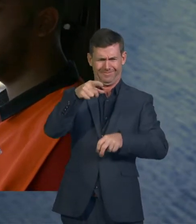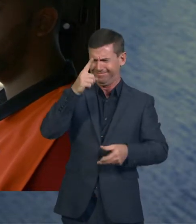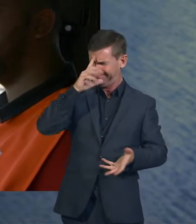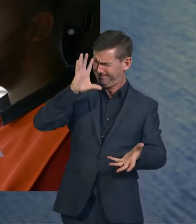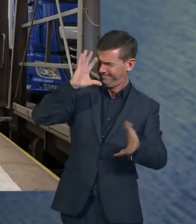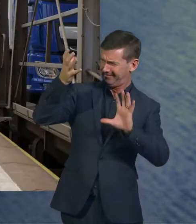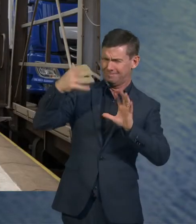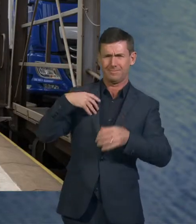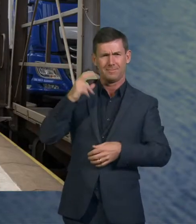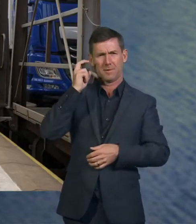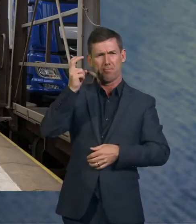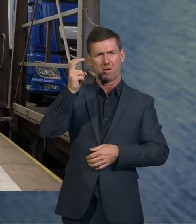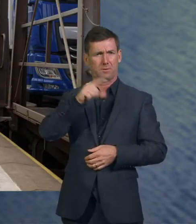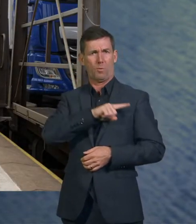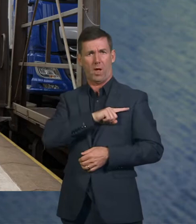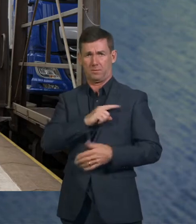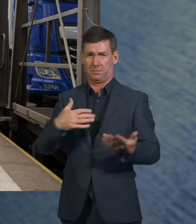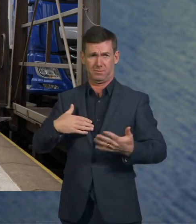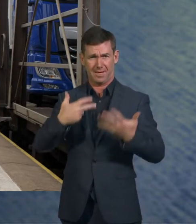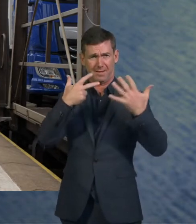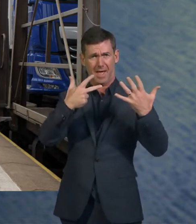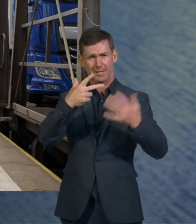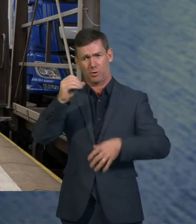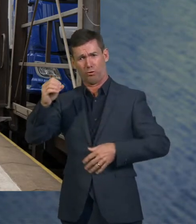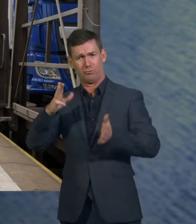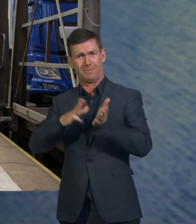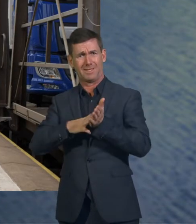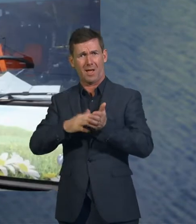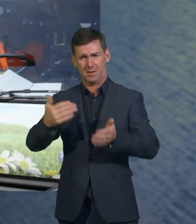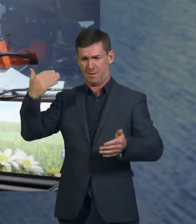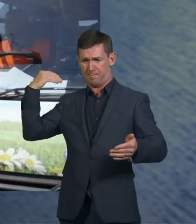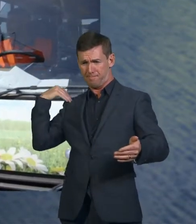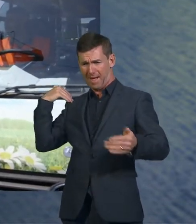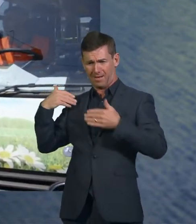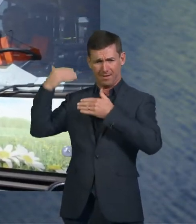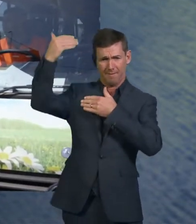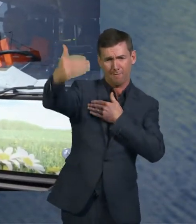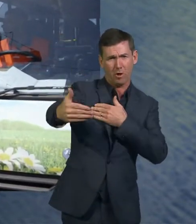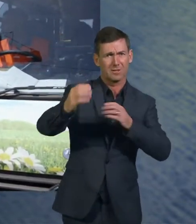it's 800 metres from the back of the shuttle to the trucker's club car at the front.